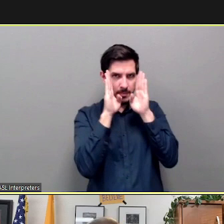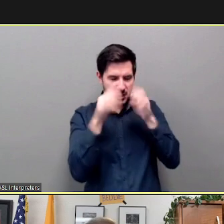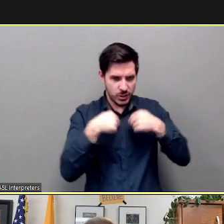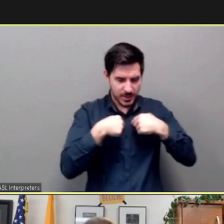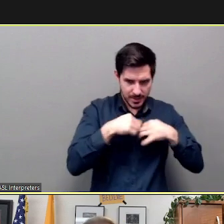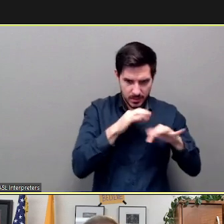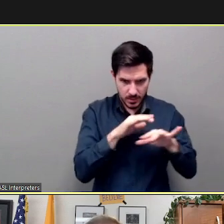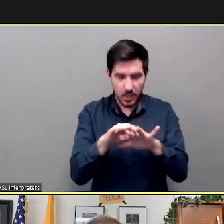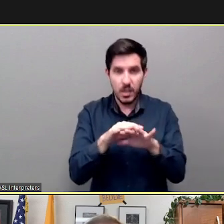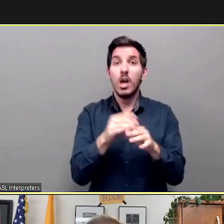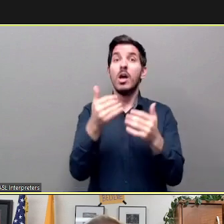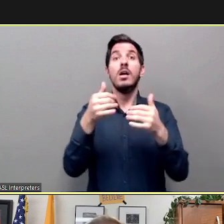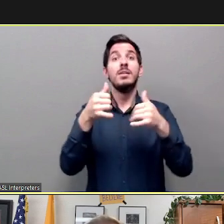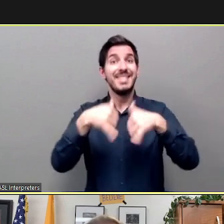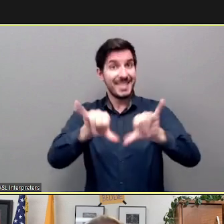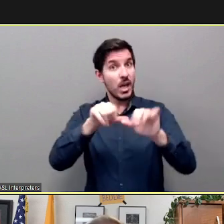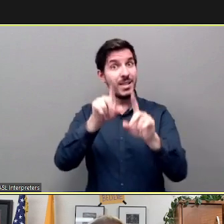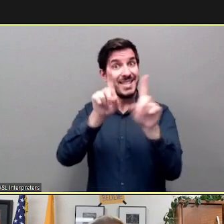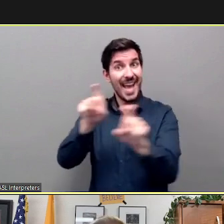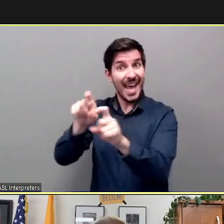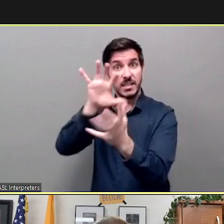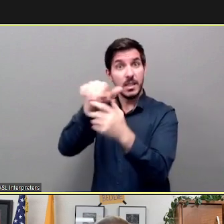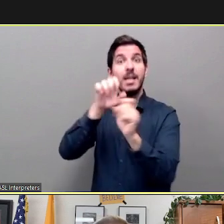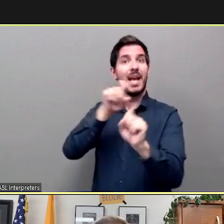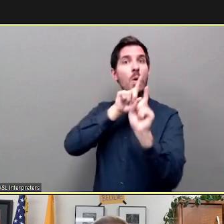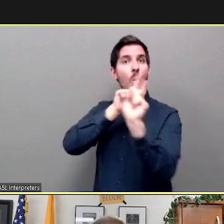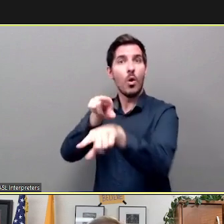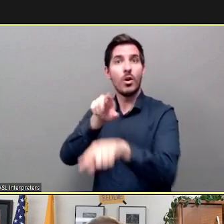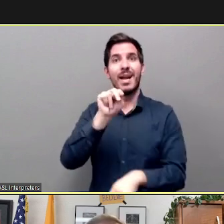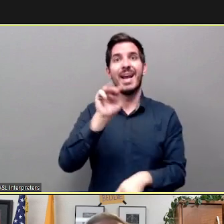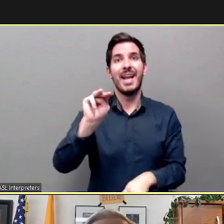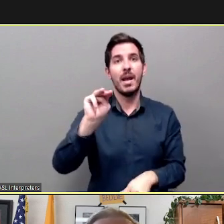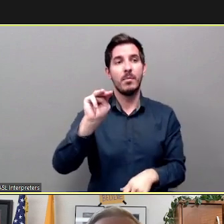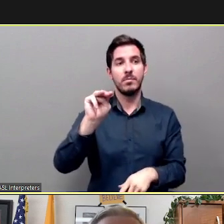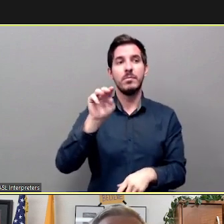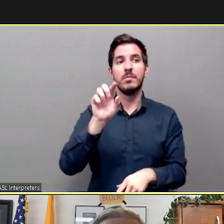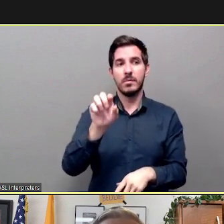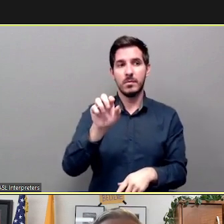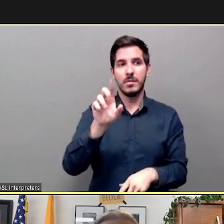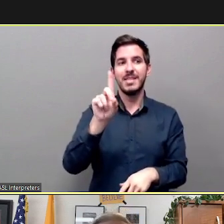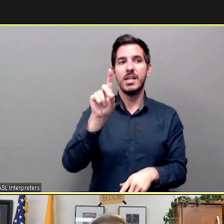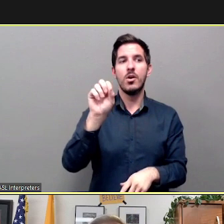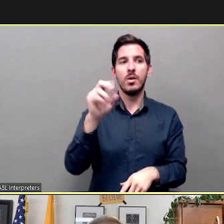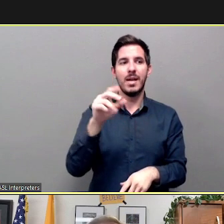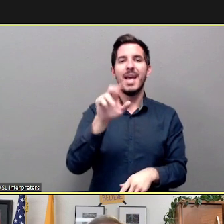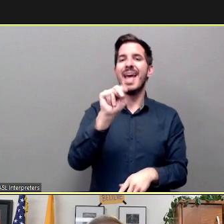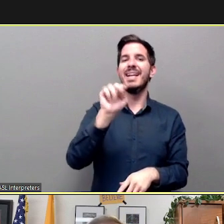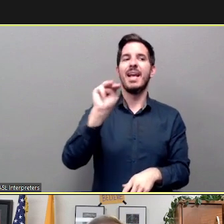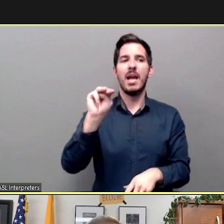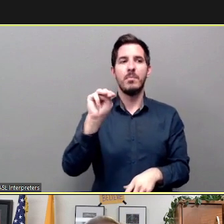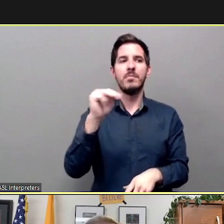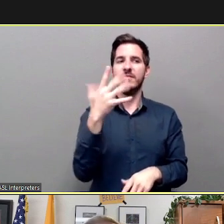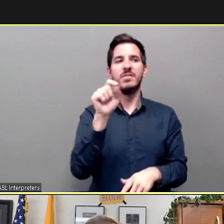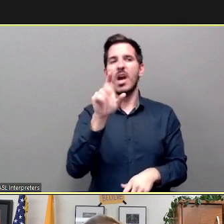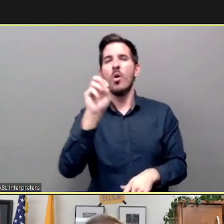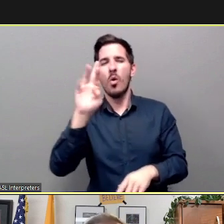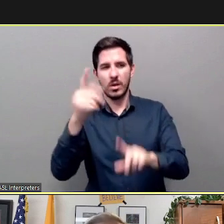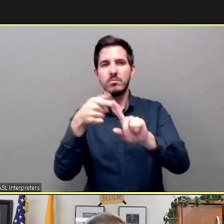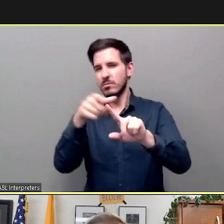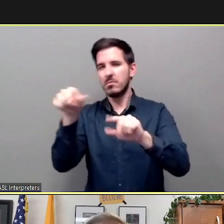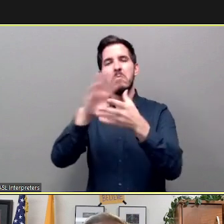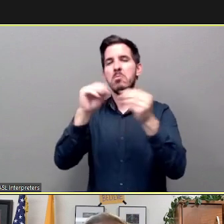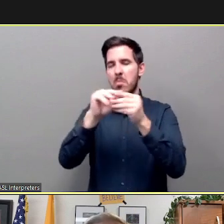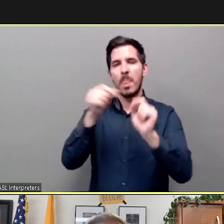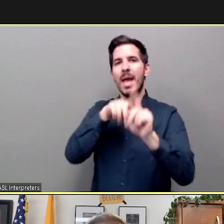year at findatestnm.org. You can get a pack of 5 for each address. In New